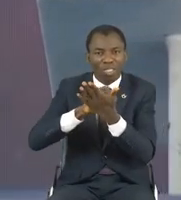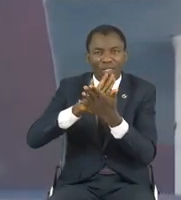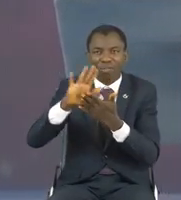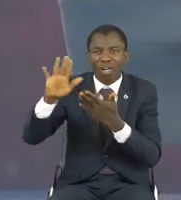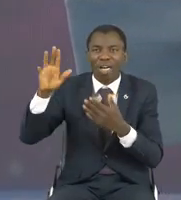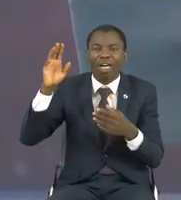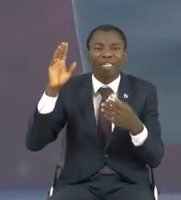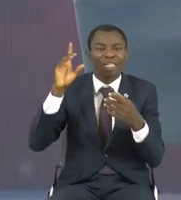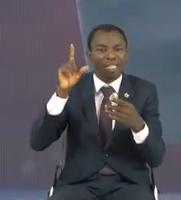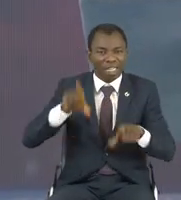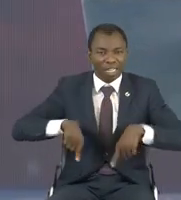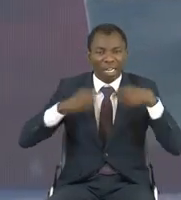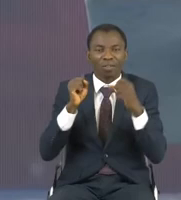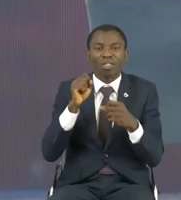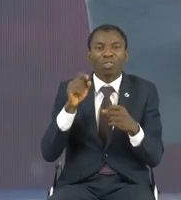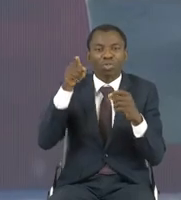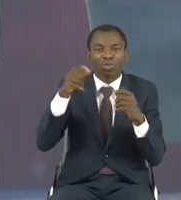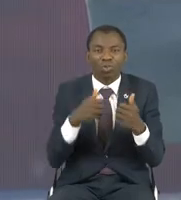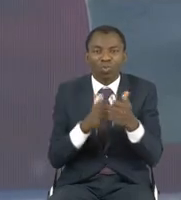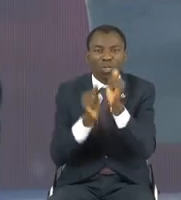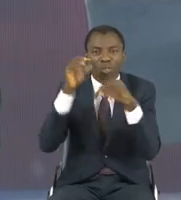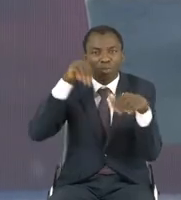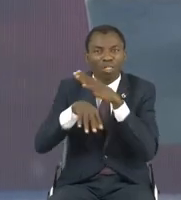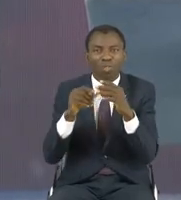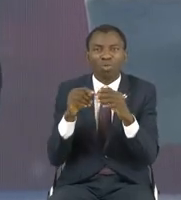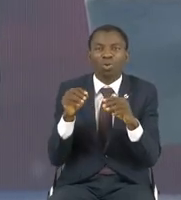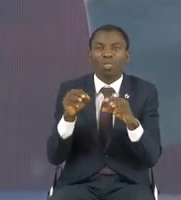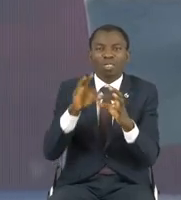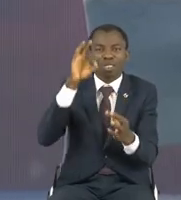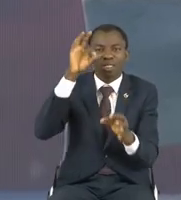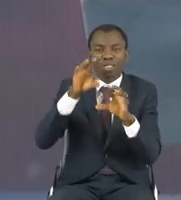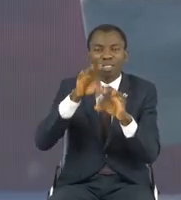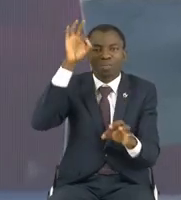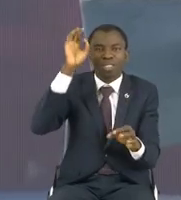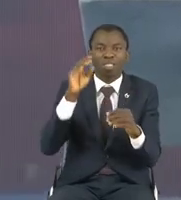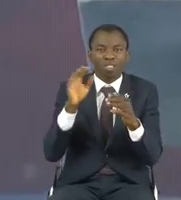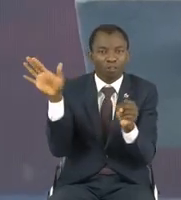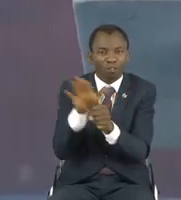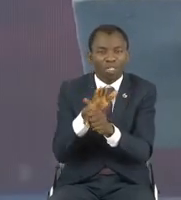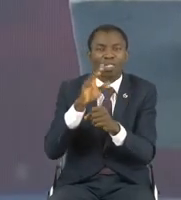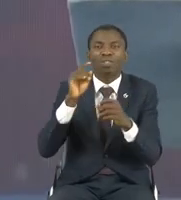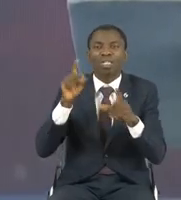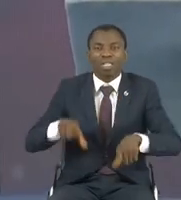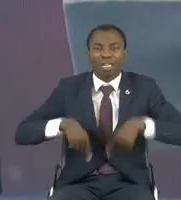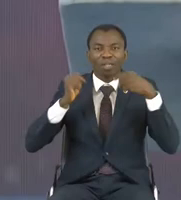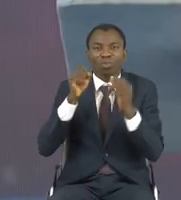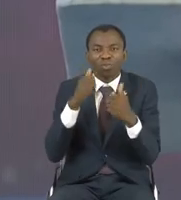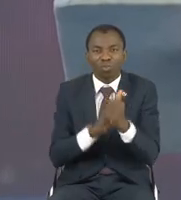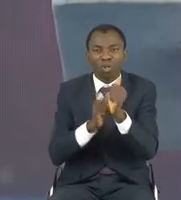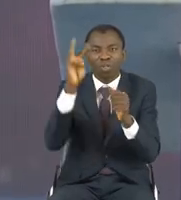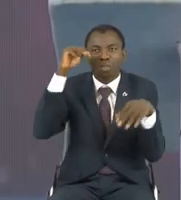follow him into the spirit-filled life. You follow him into the